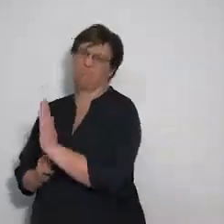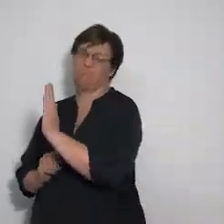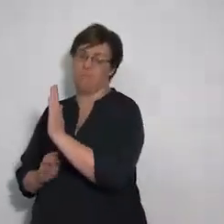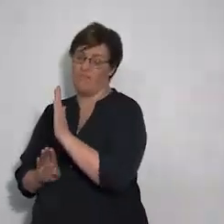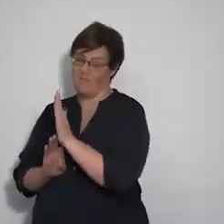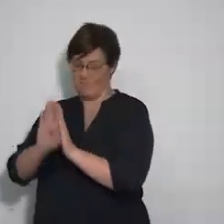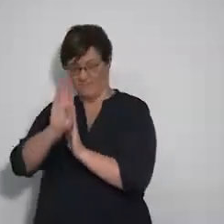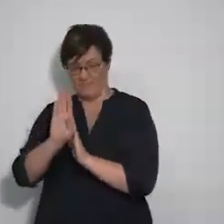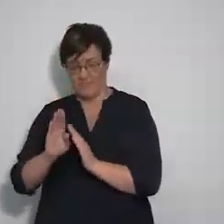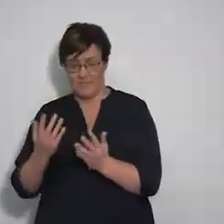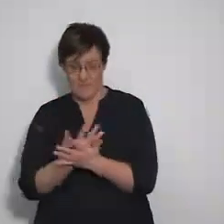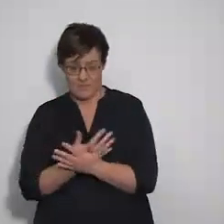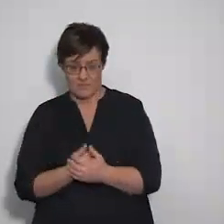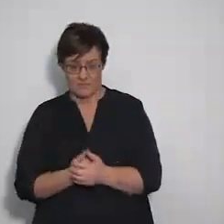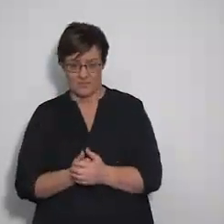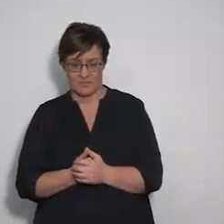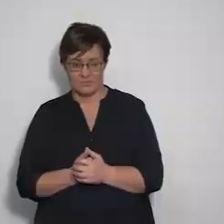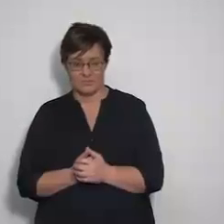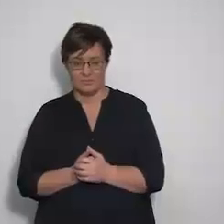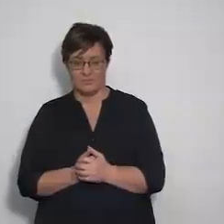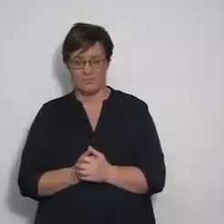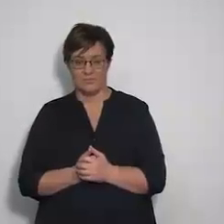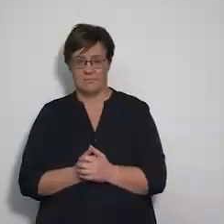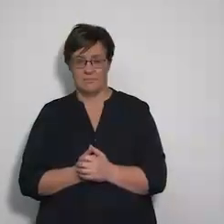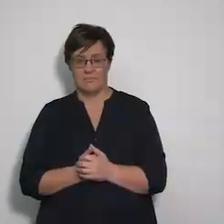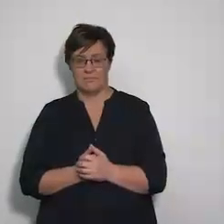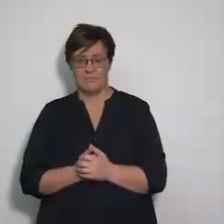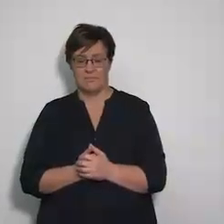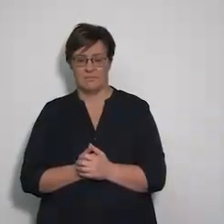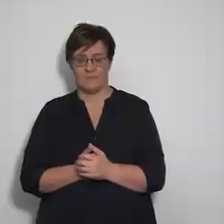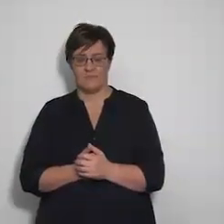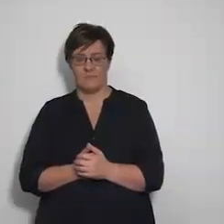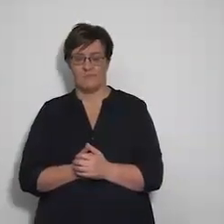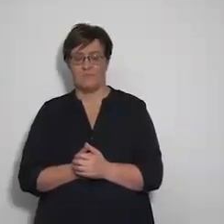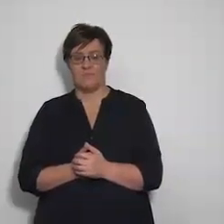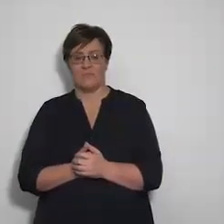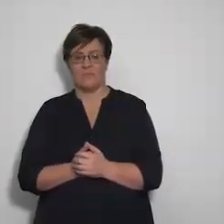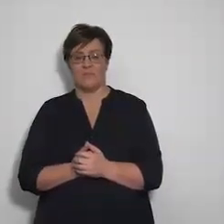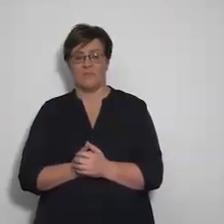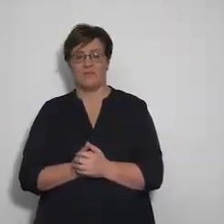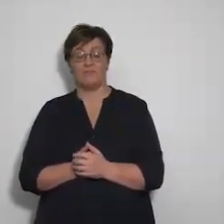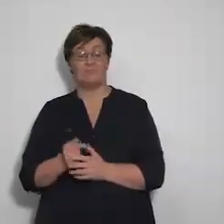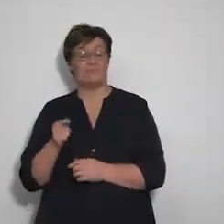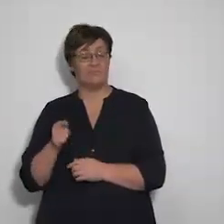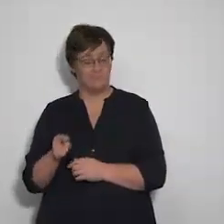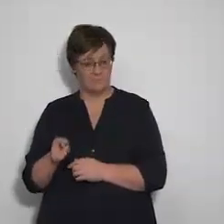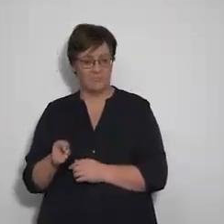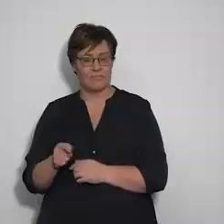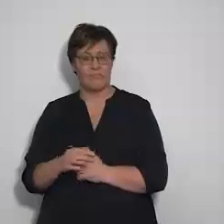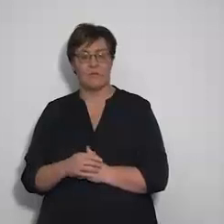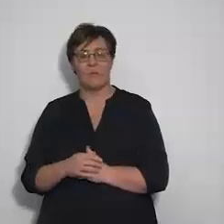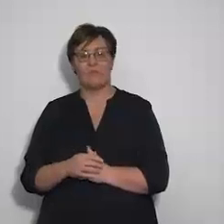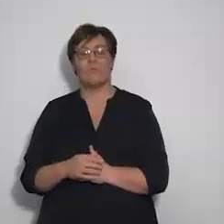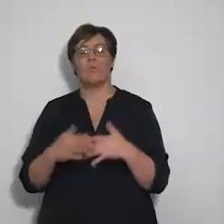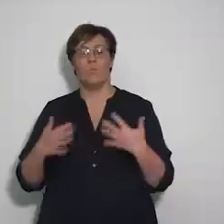our population will enter the exponential growth phase. And that